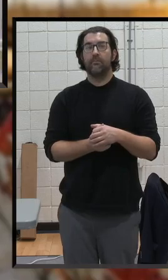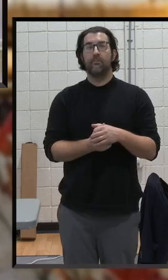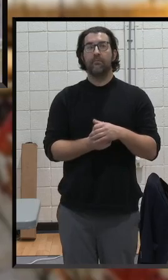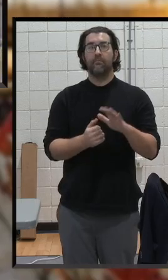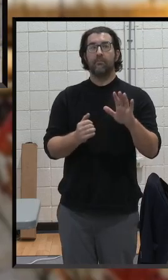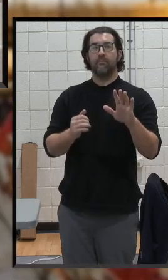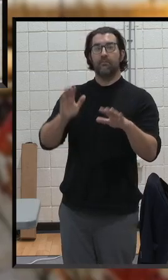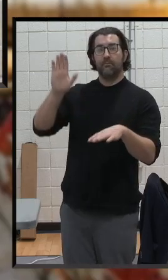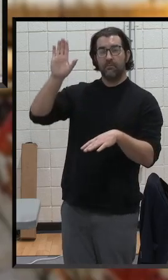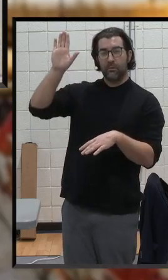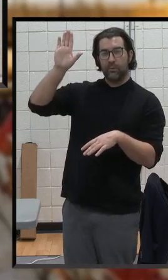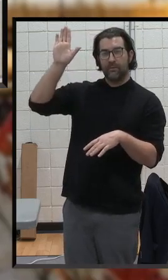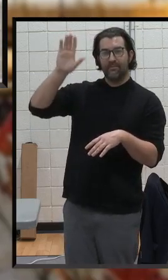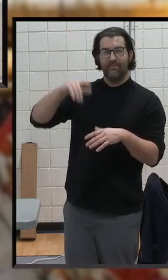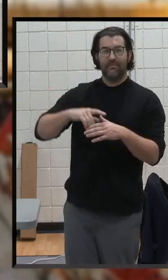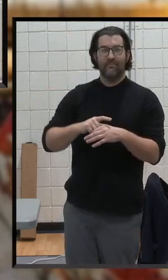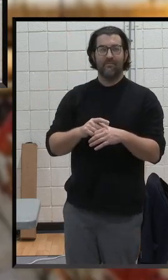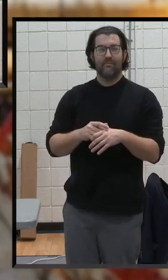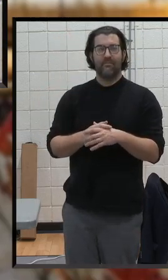Oh.